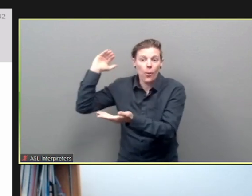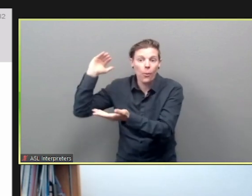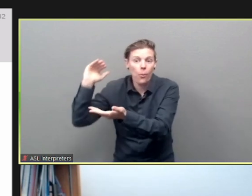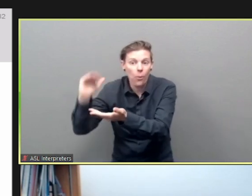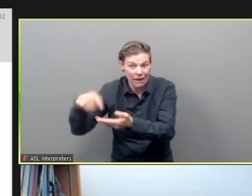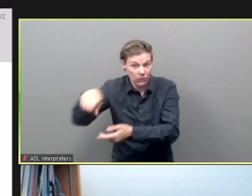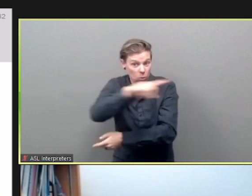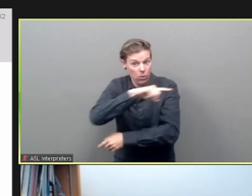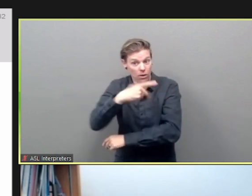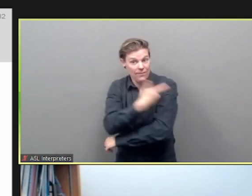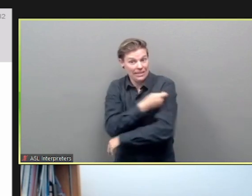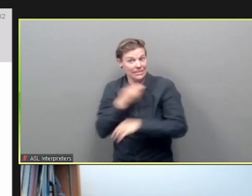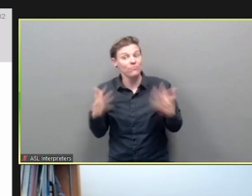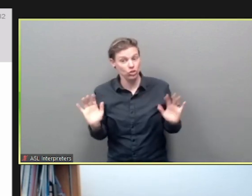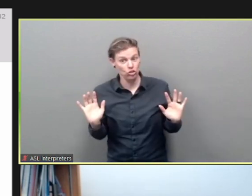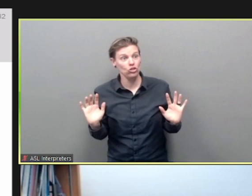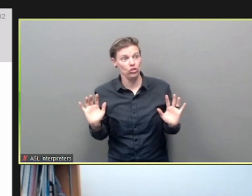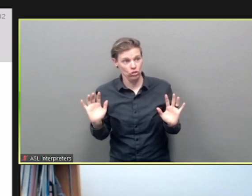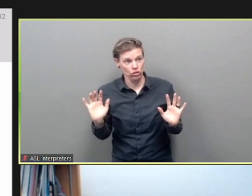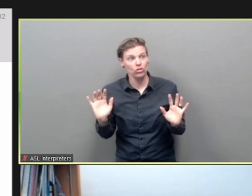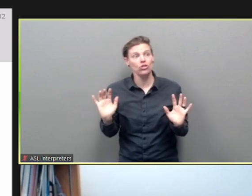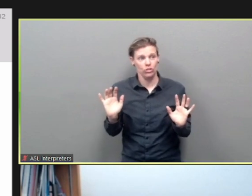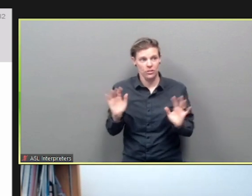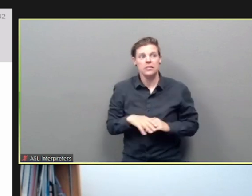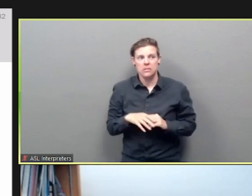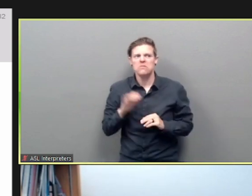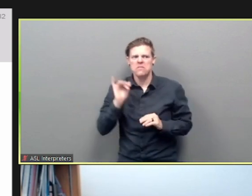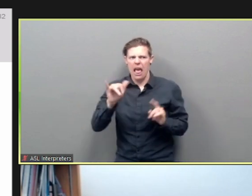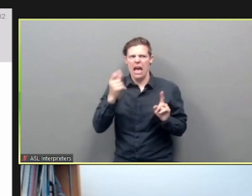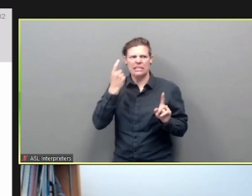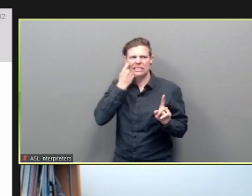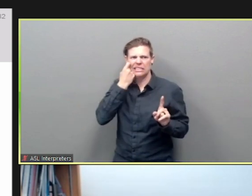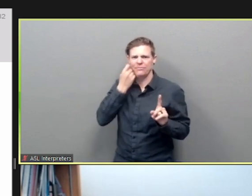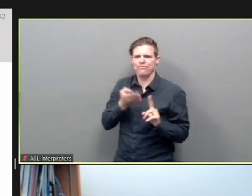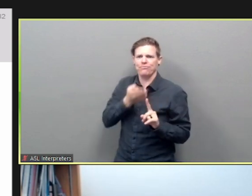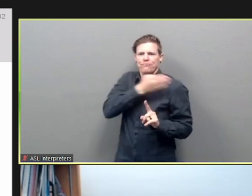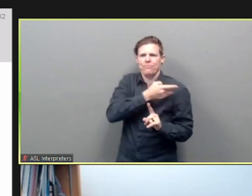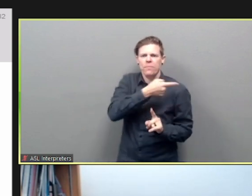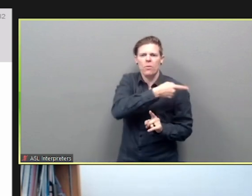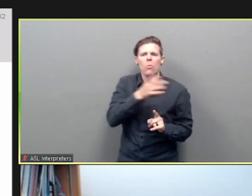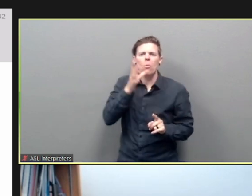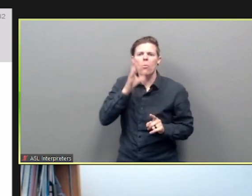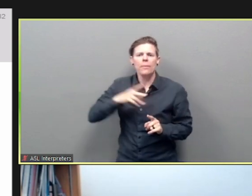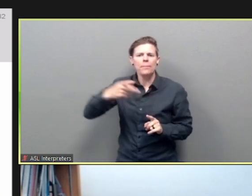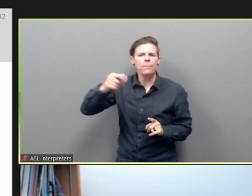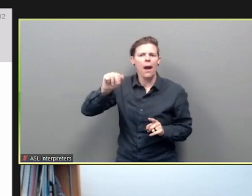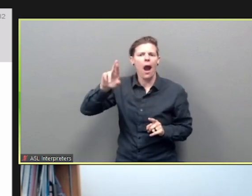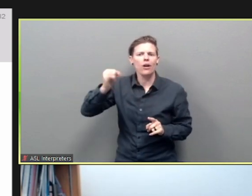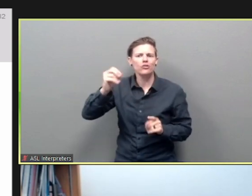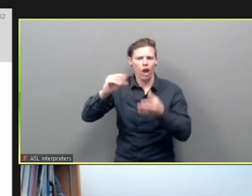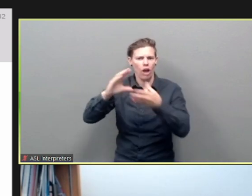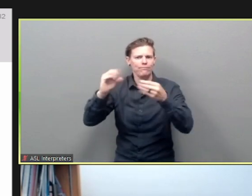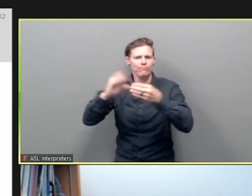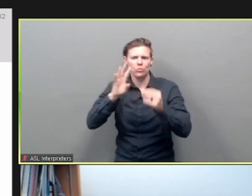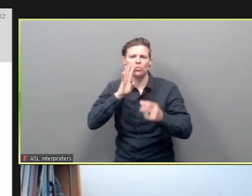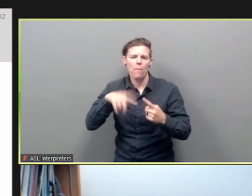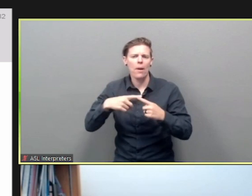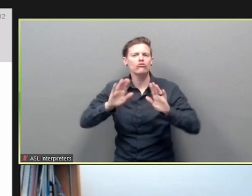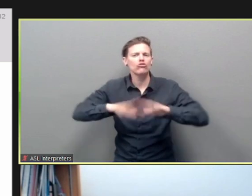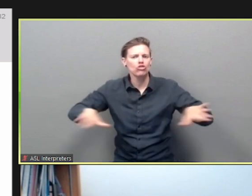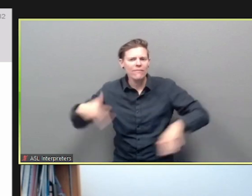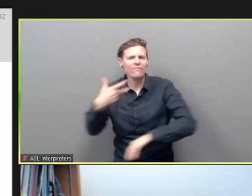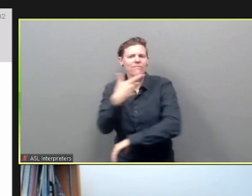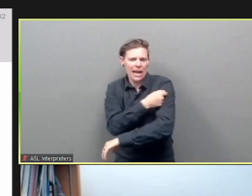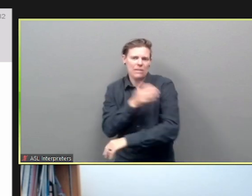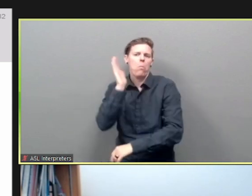go into those details since Dr. Petahone already reviewed those, but I just want to emphasize, we know that